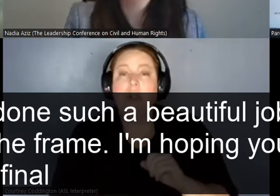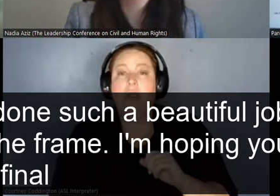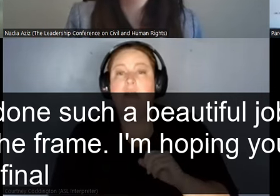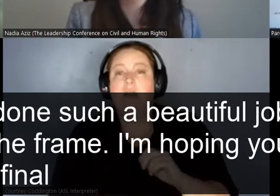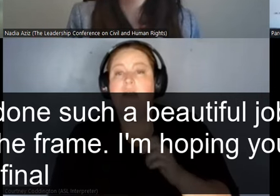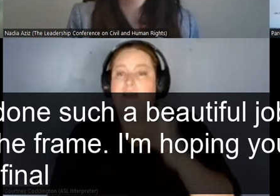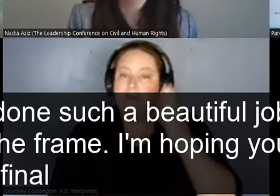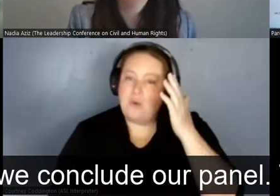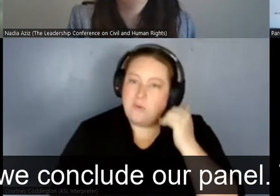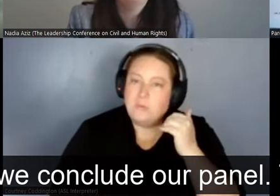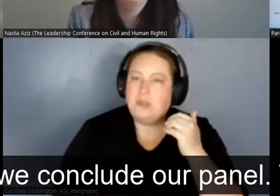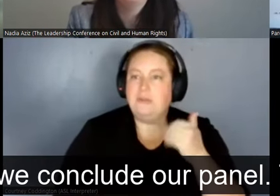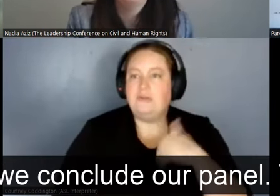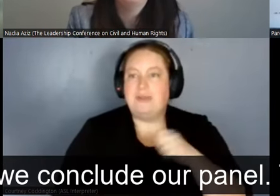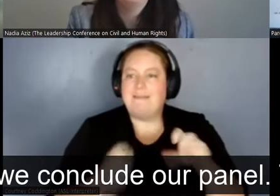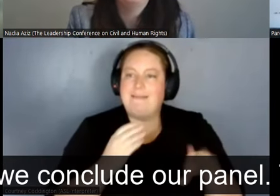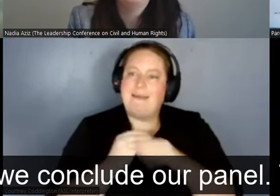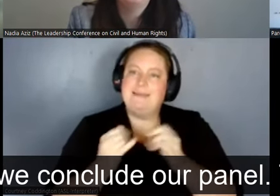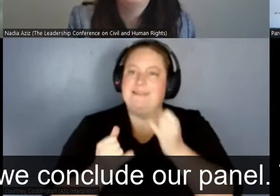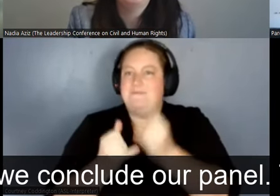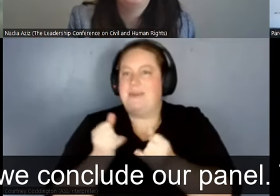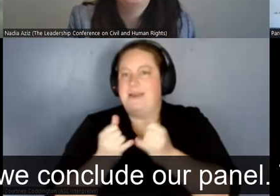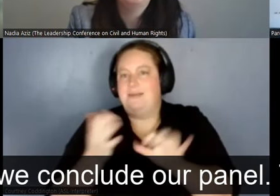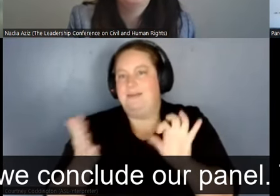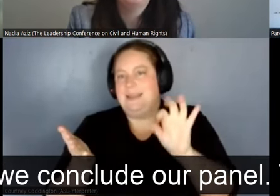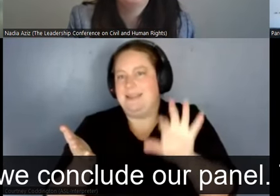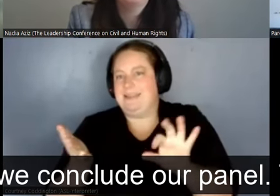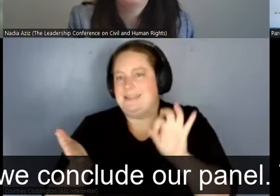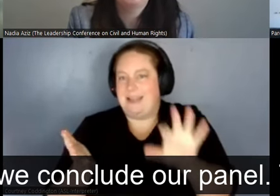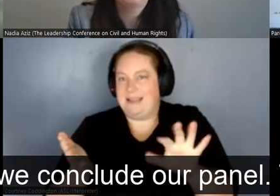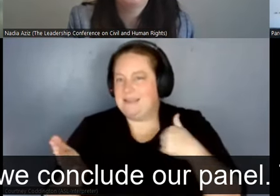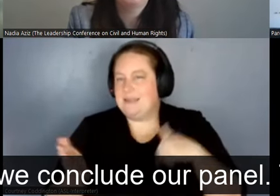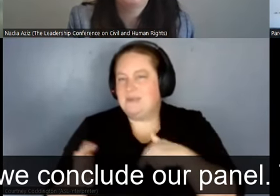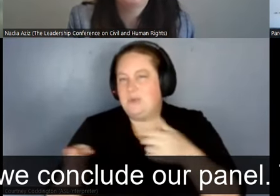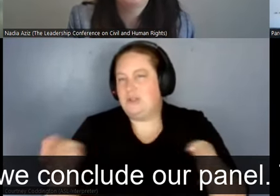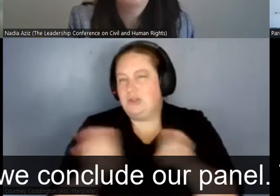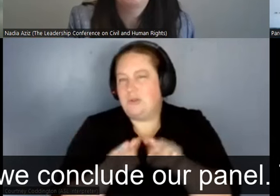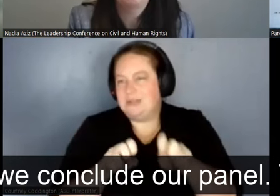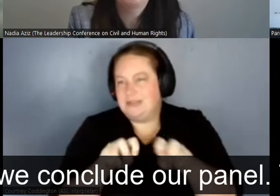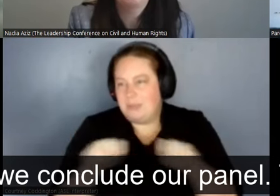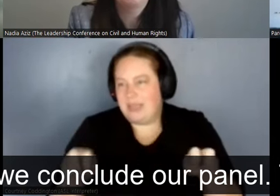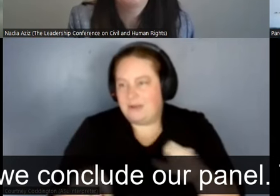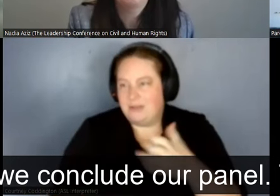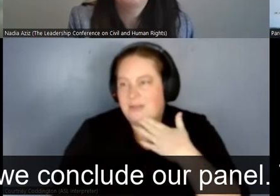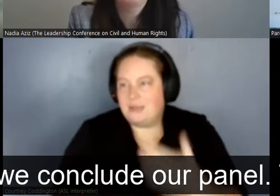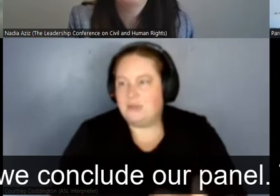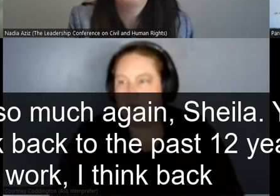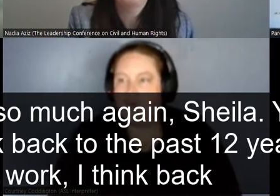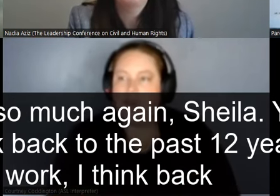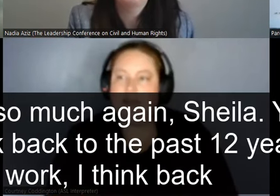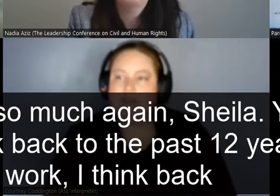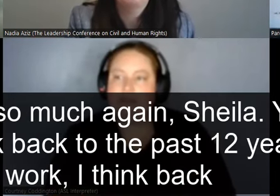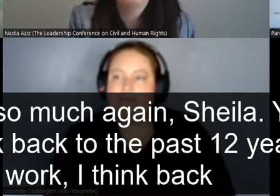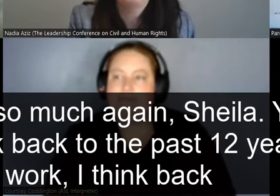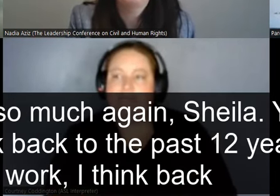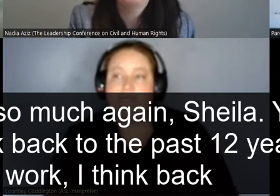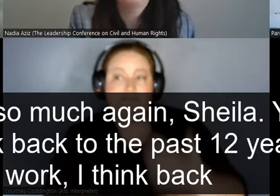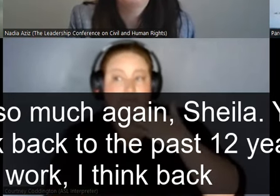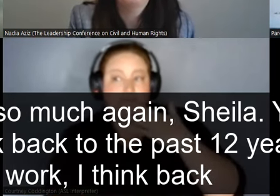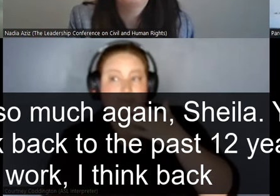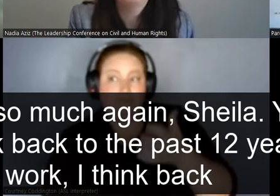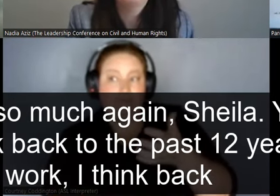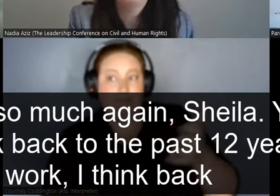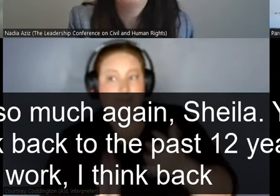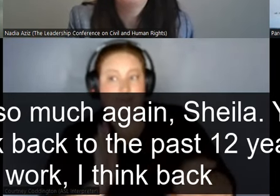leave us with some final insights as we conclude our panel. And thank you. Thank you so much again,